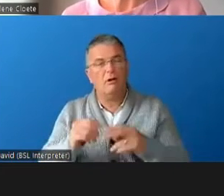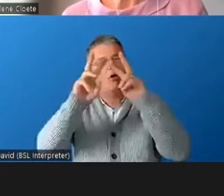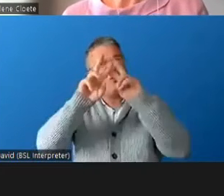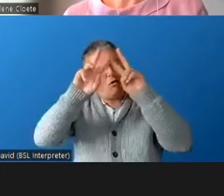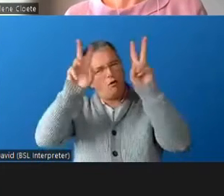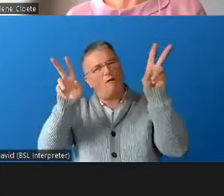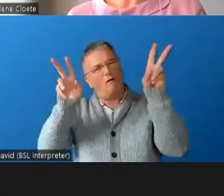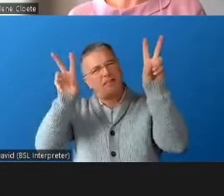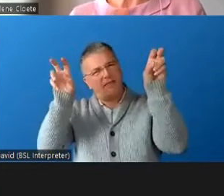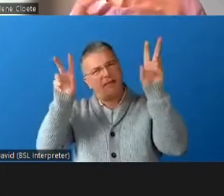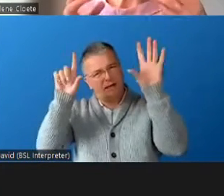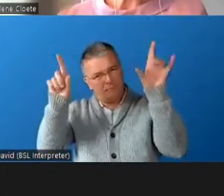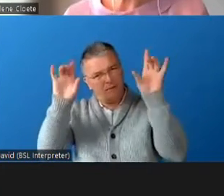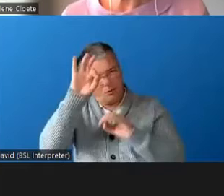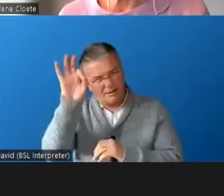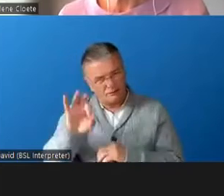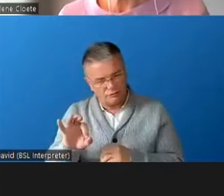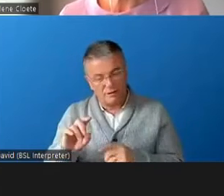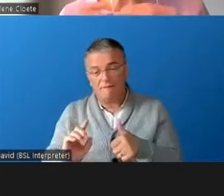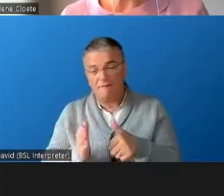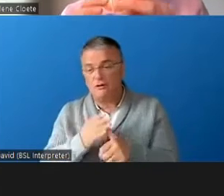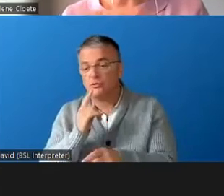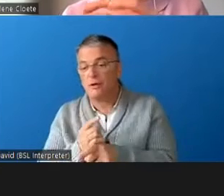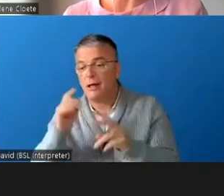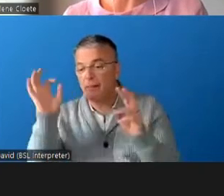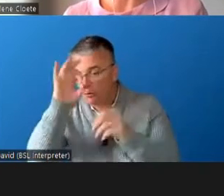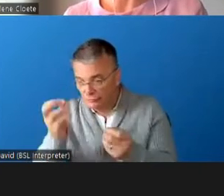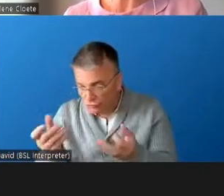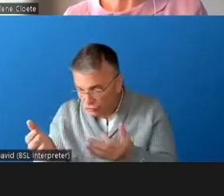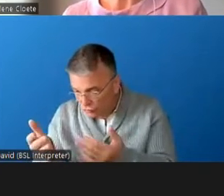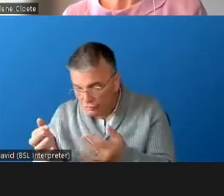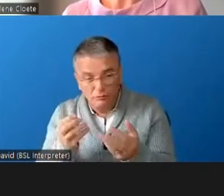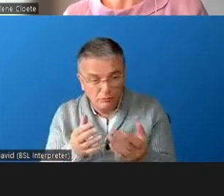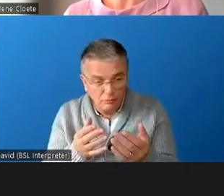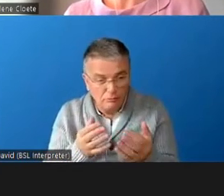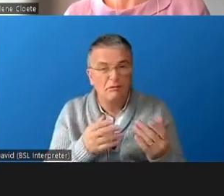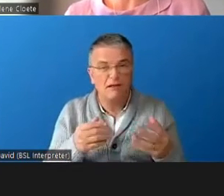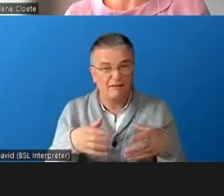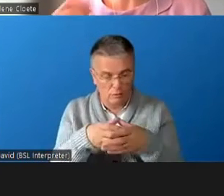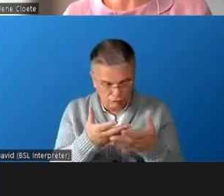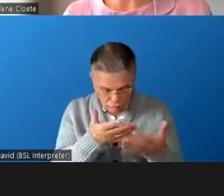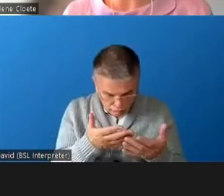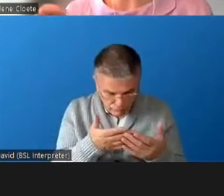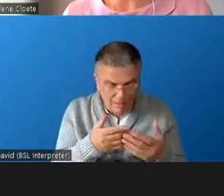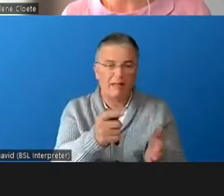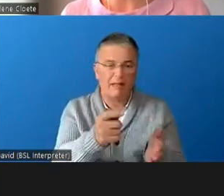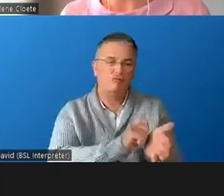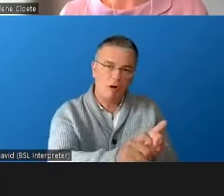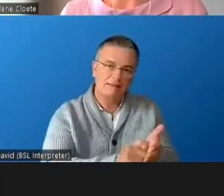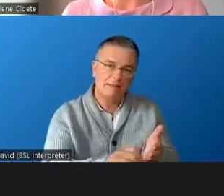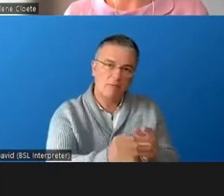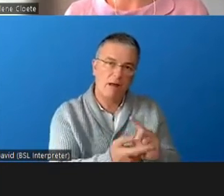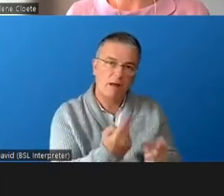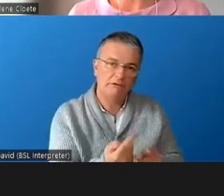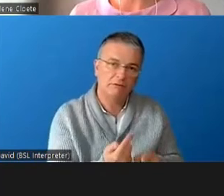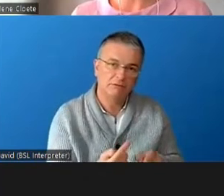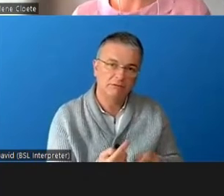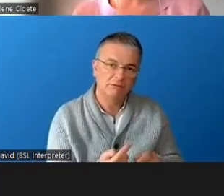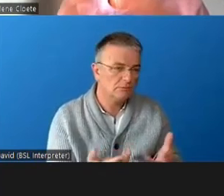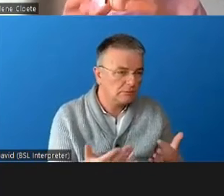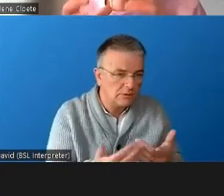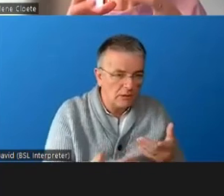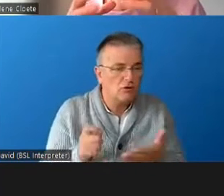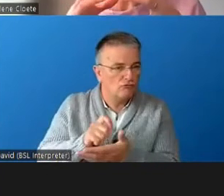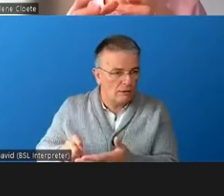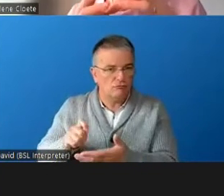mind. First, they discussed the question in their little focus group, and then they wrote down the answers to these questions.